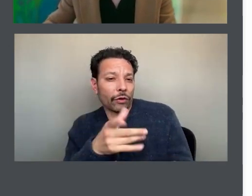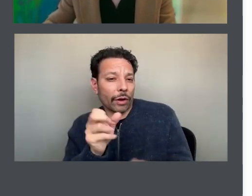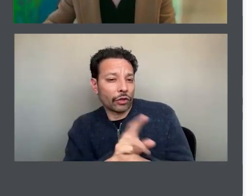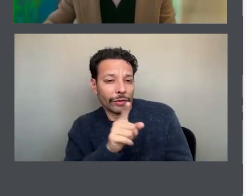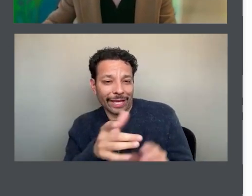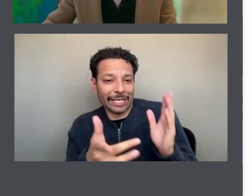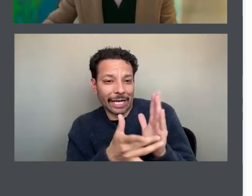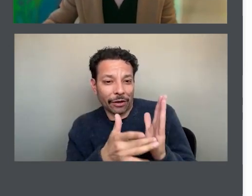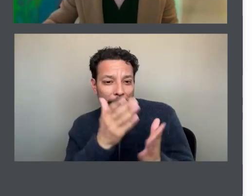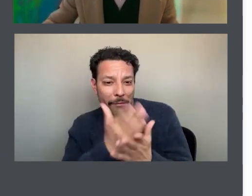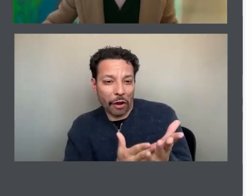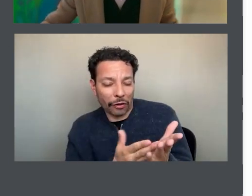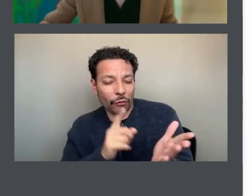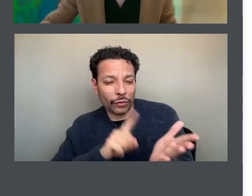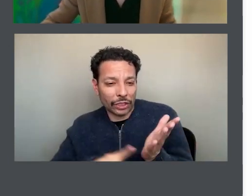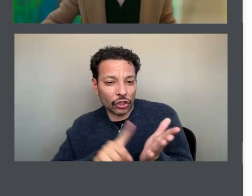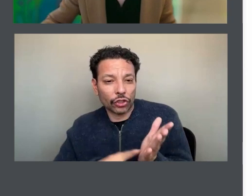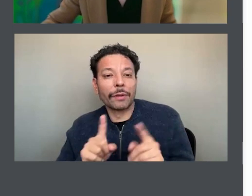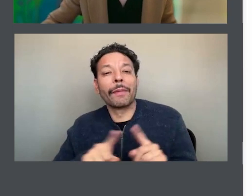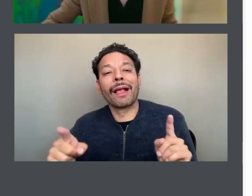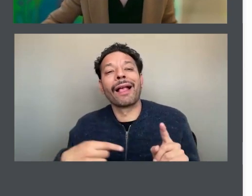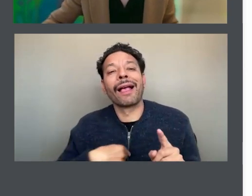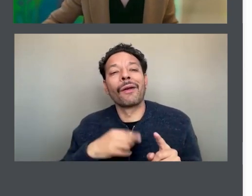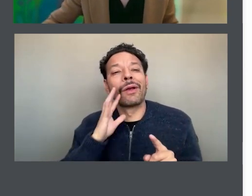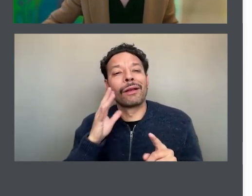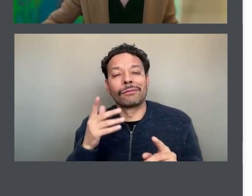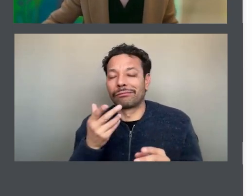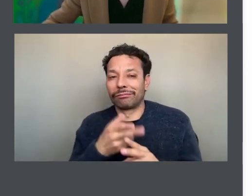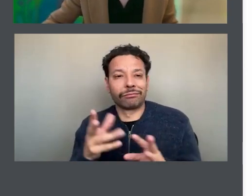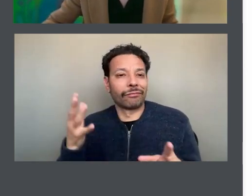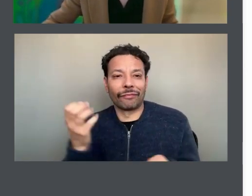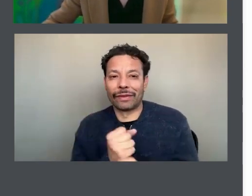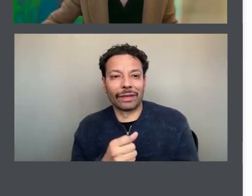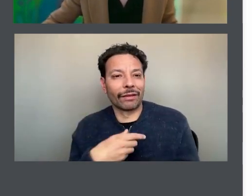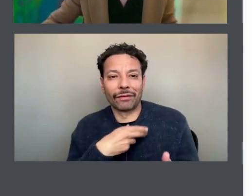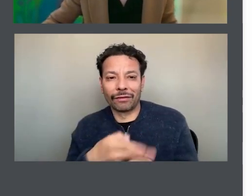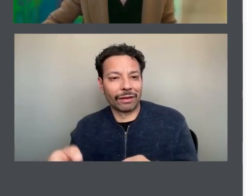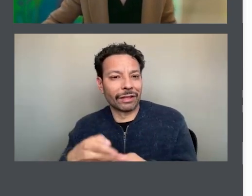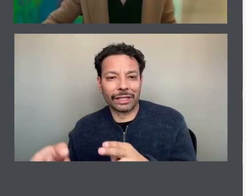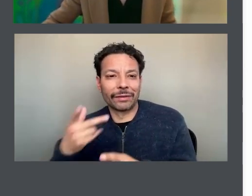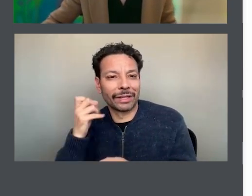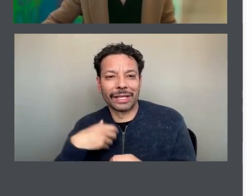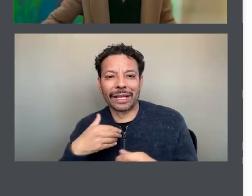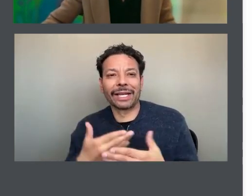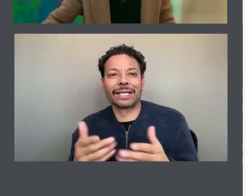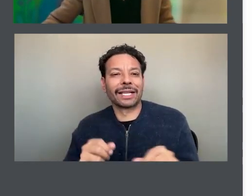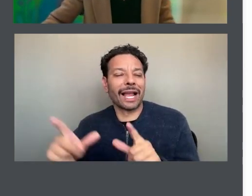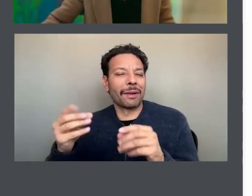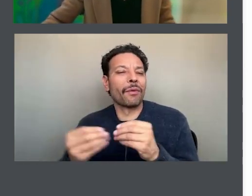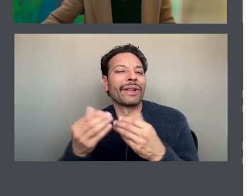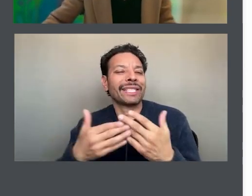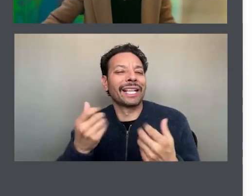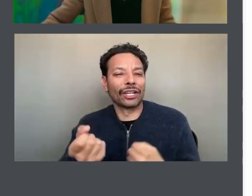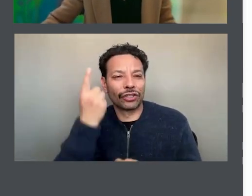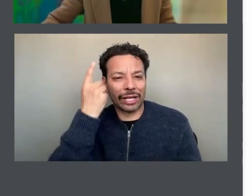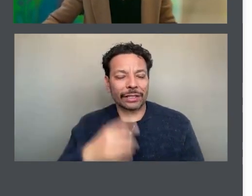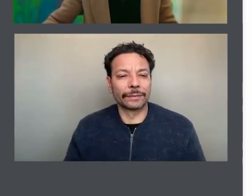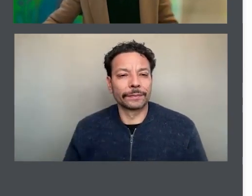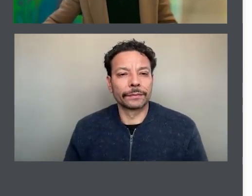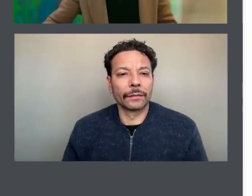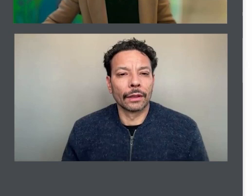that technical part of research. But I'm going to breeze through this and go to the next slide because it's a little bit easier to